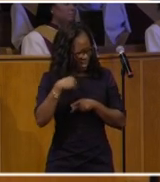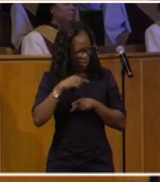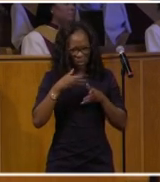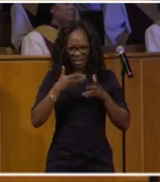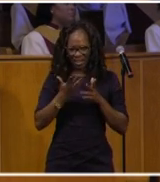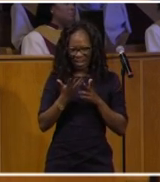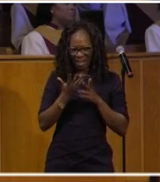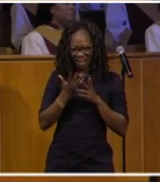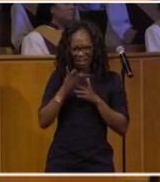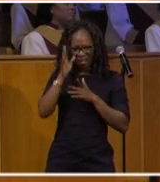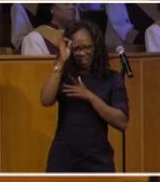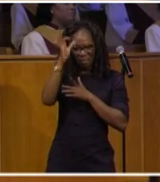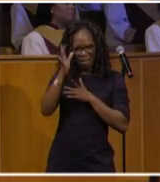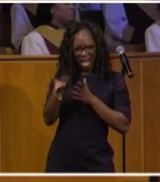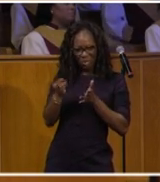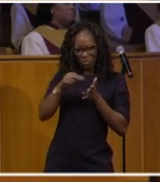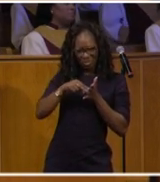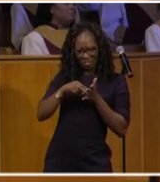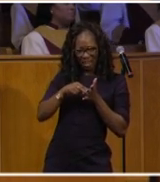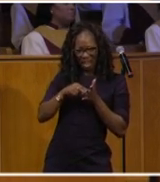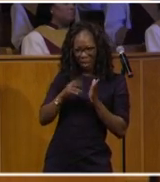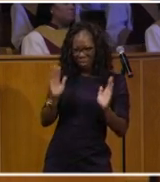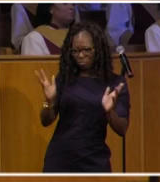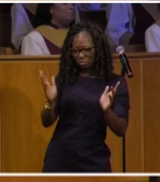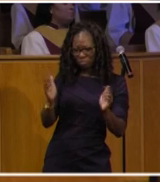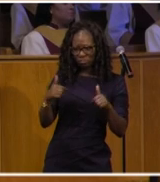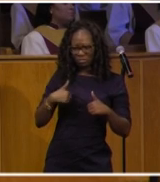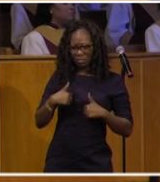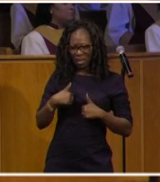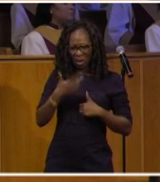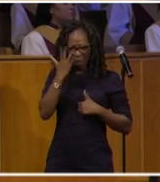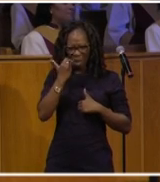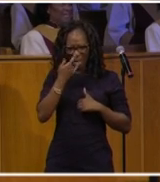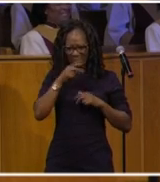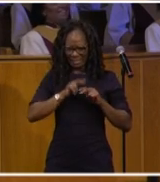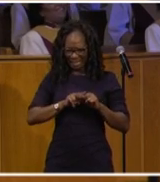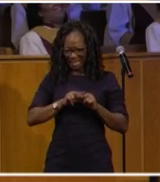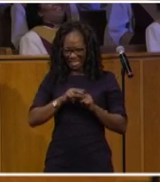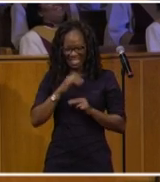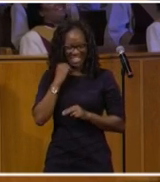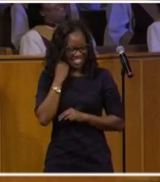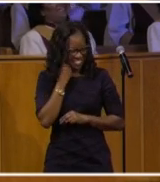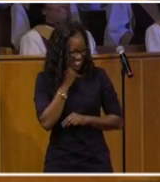pastor stand when he speaks to us, and why are you sitting?